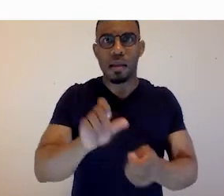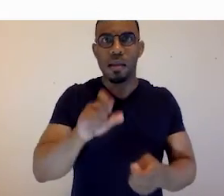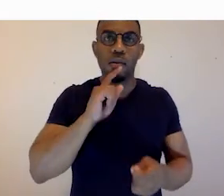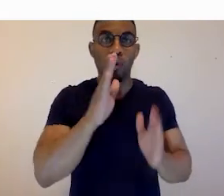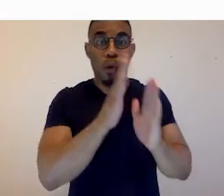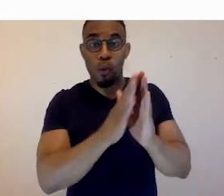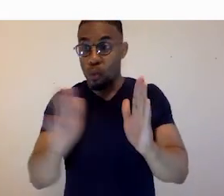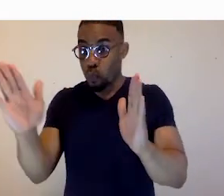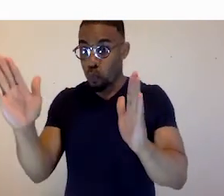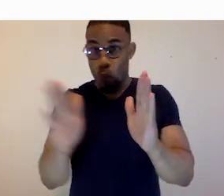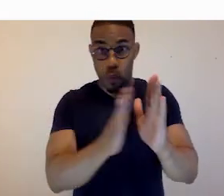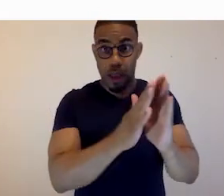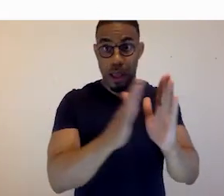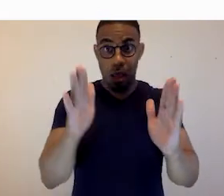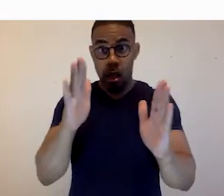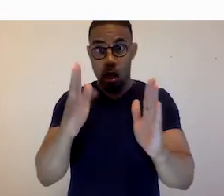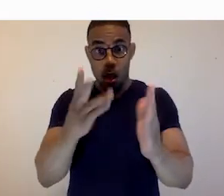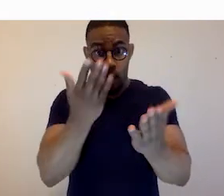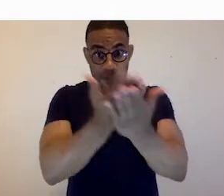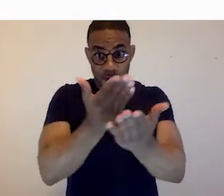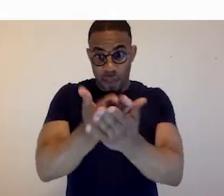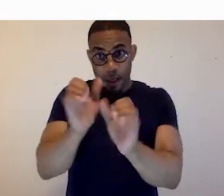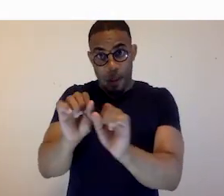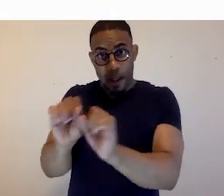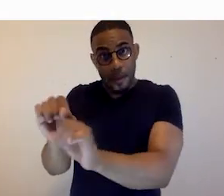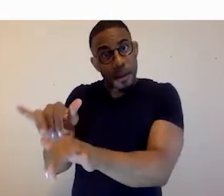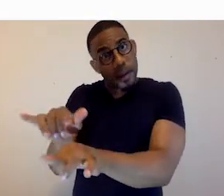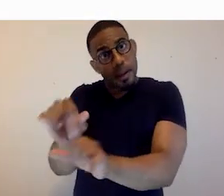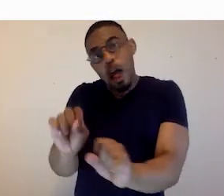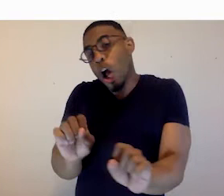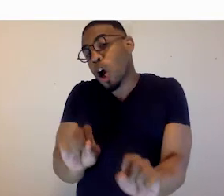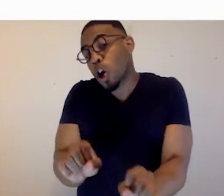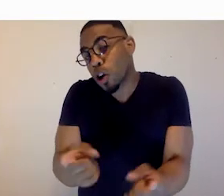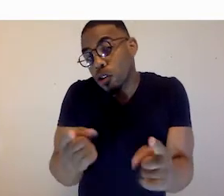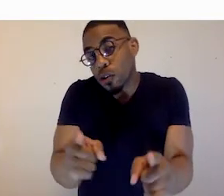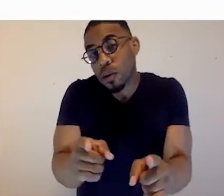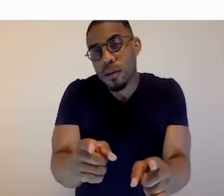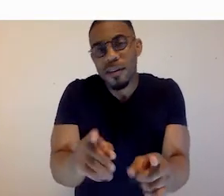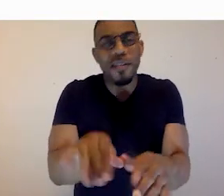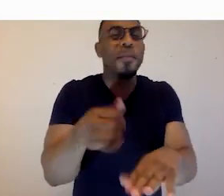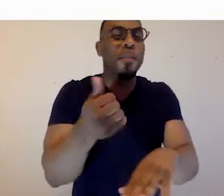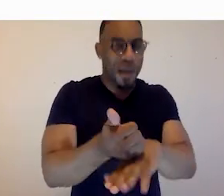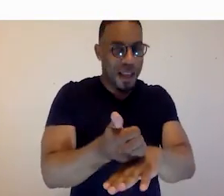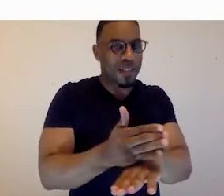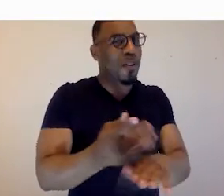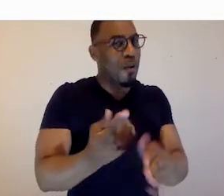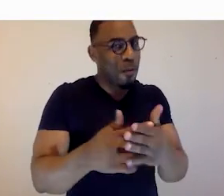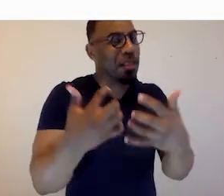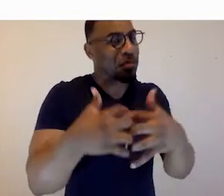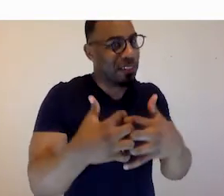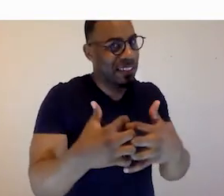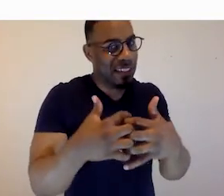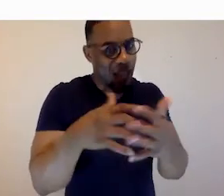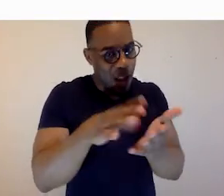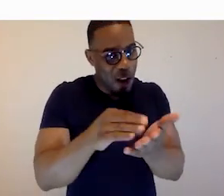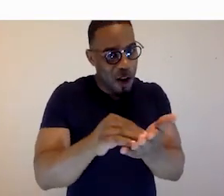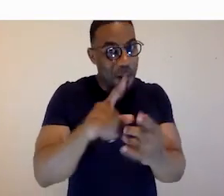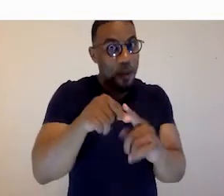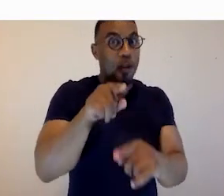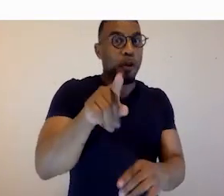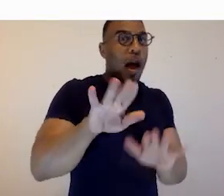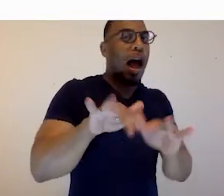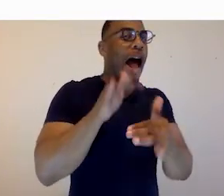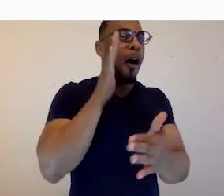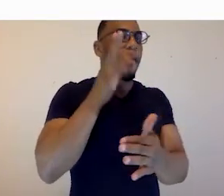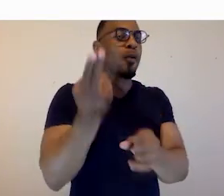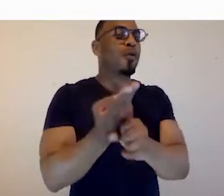a range of valid possibilities that could occur based on what the machine has learned and how